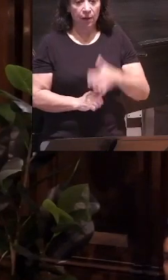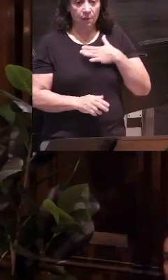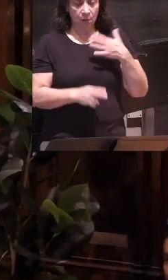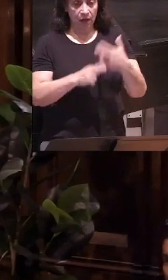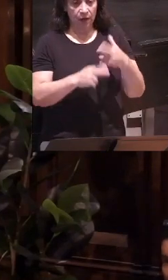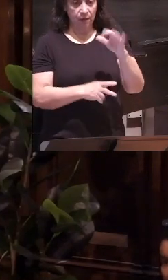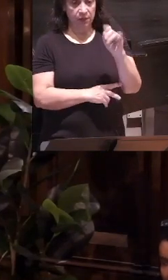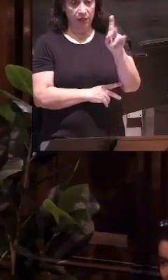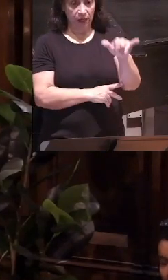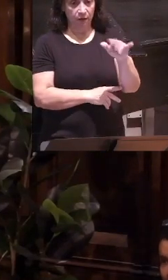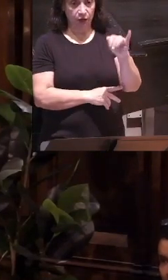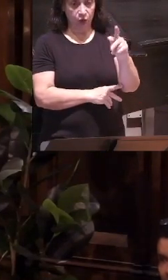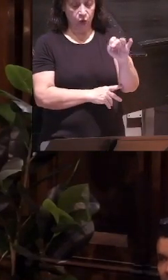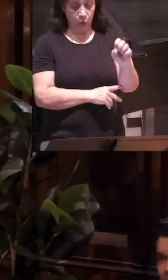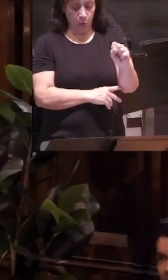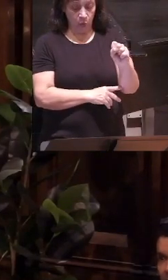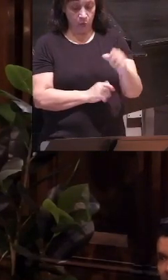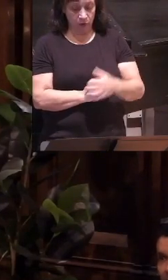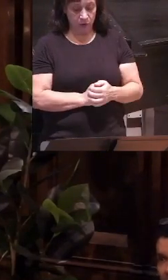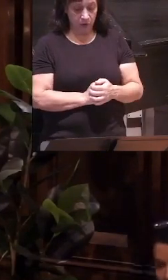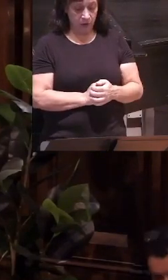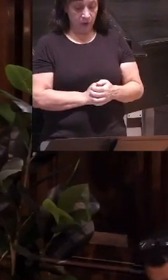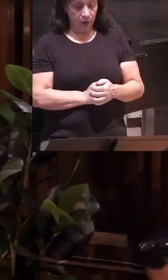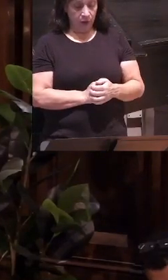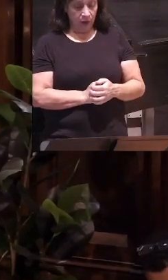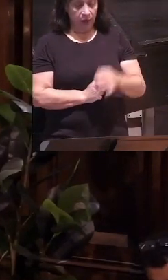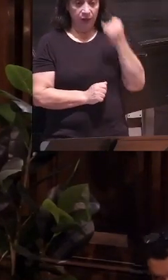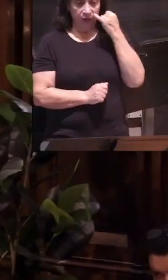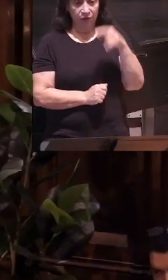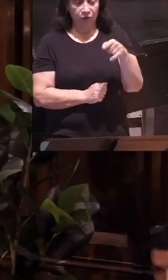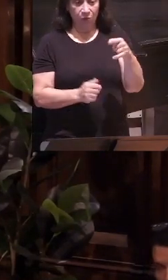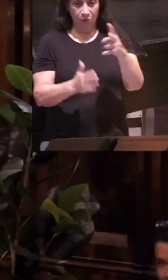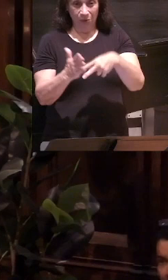My name's Larry Jones, and those of you who can read already know that.